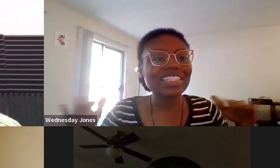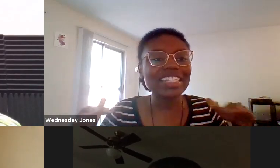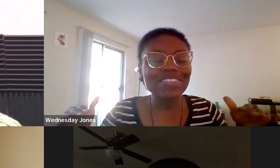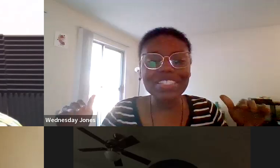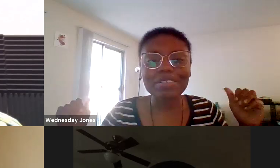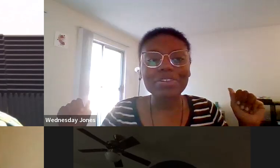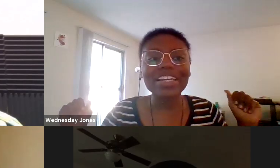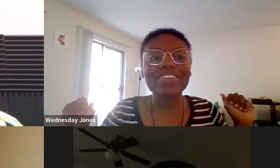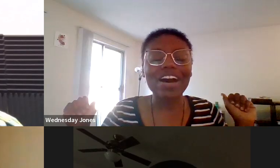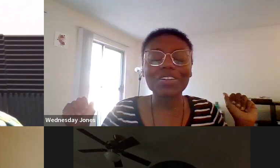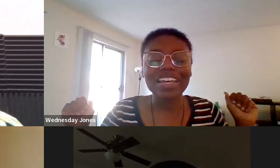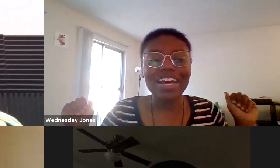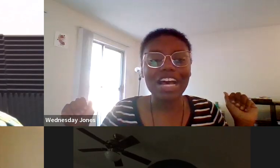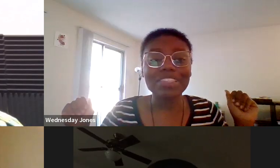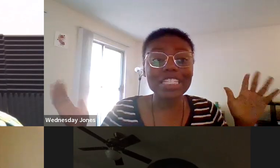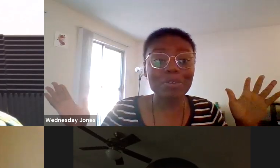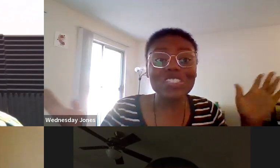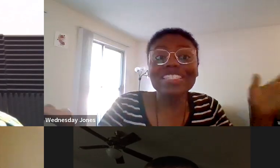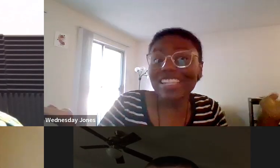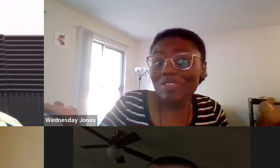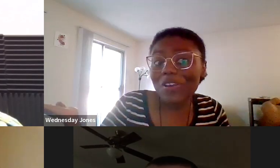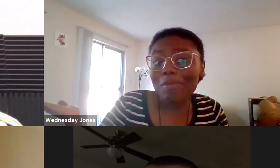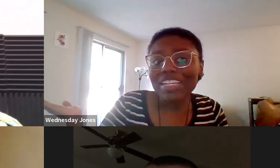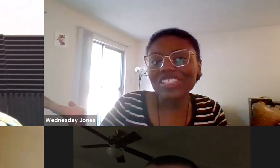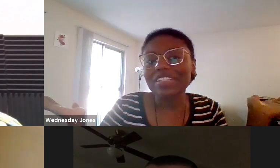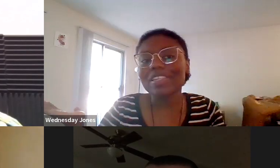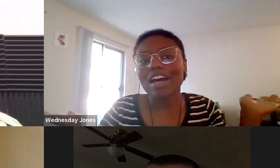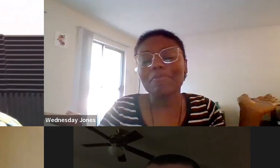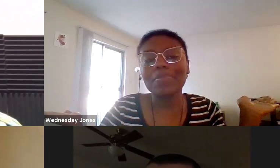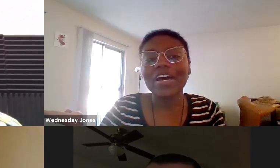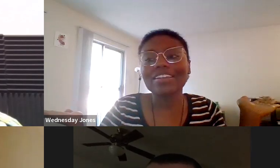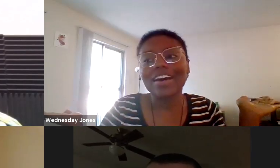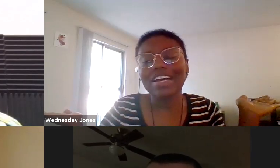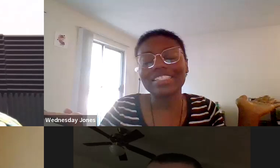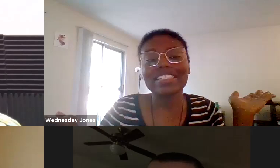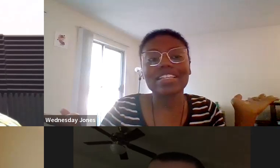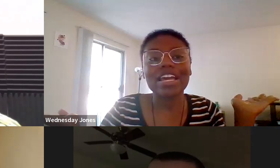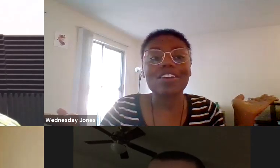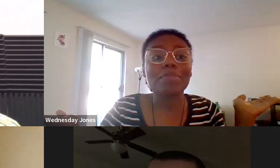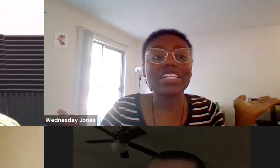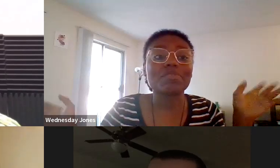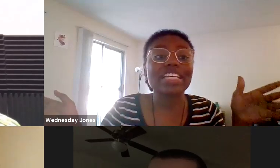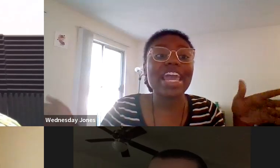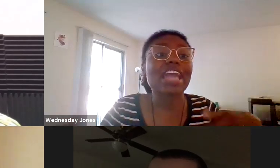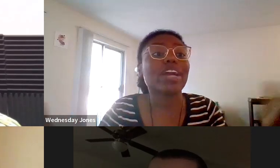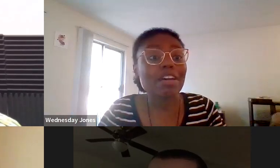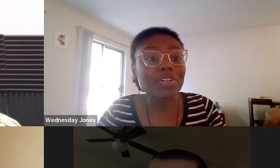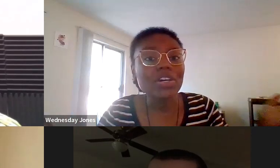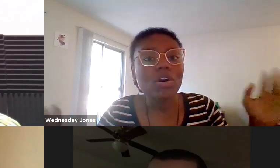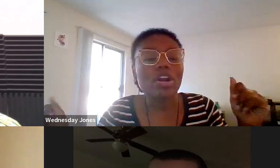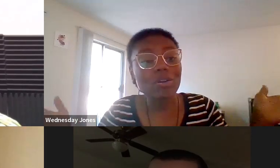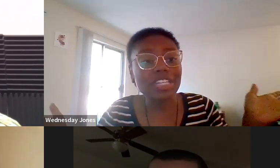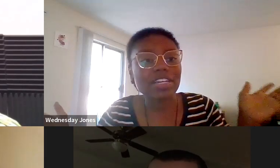You know, even it's the playing ground. And this person did use accommodations, but didn't see like accommodation of say a